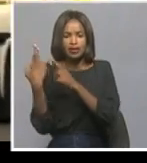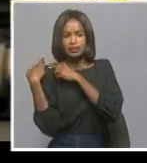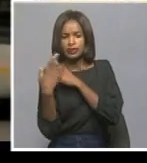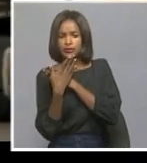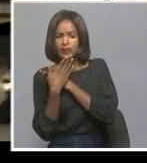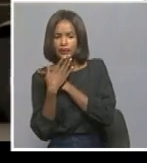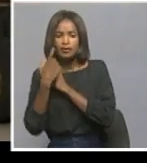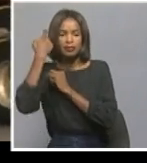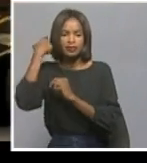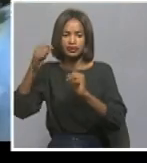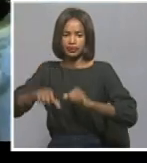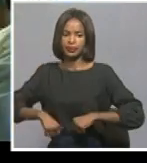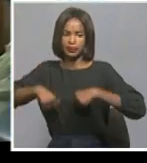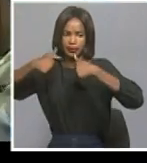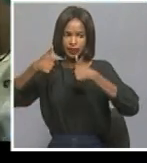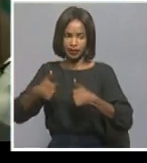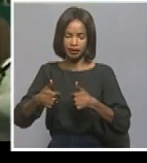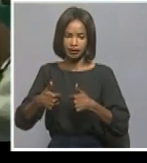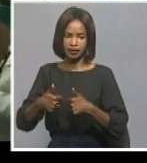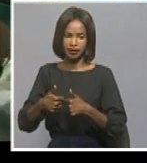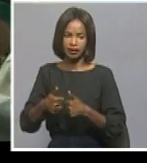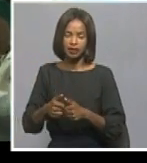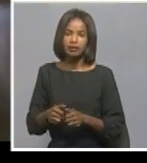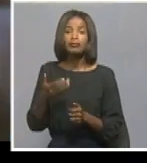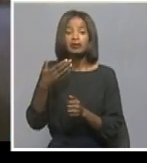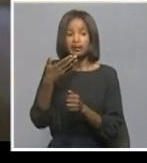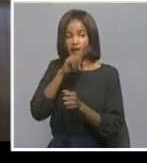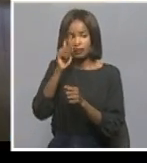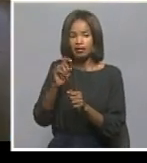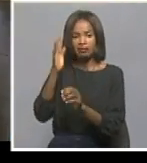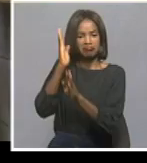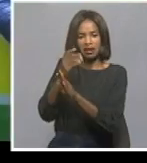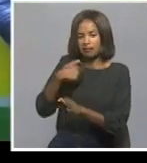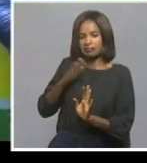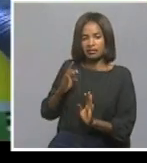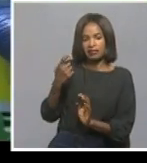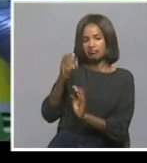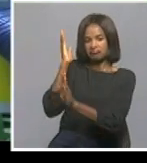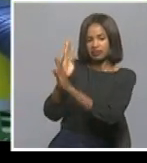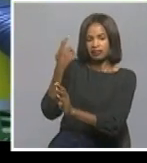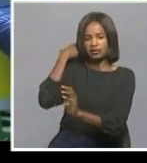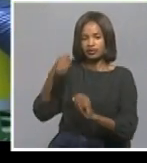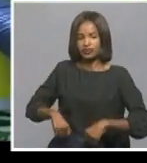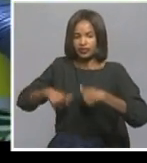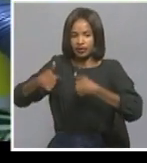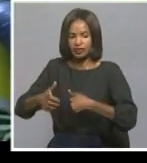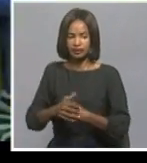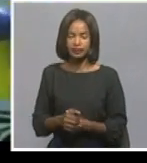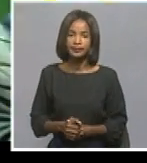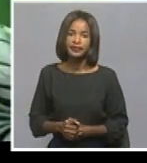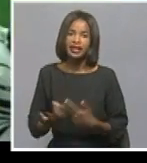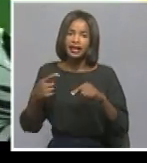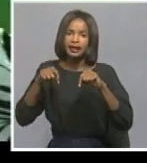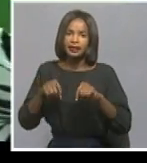in terms of the cost, I think it's best to follow up with that ministry. So as it stands at the moment, what